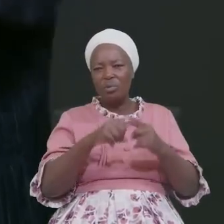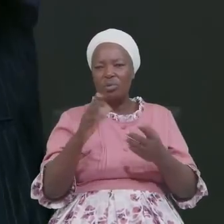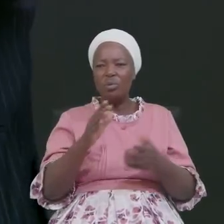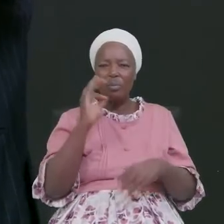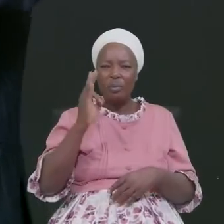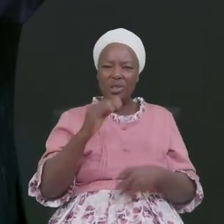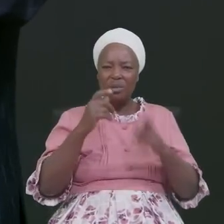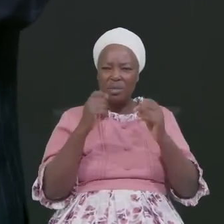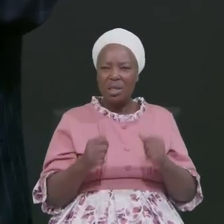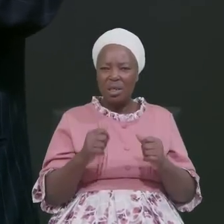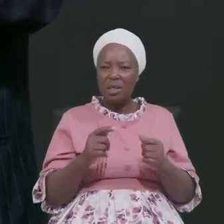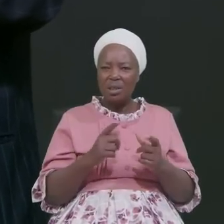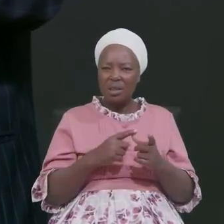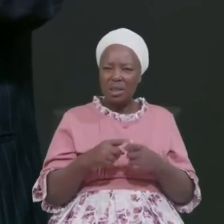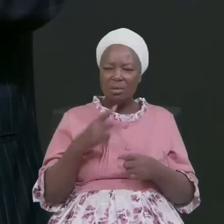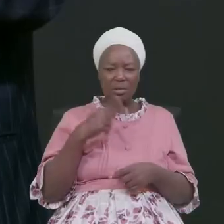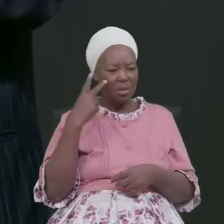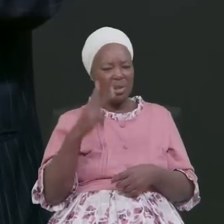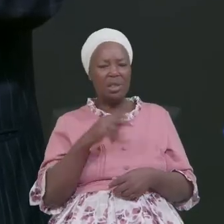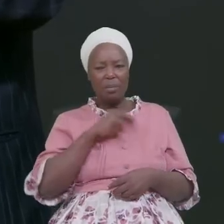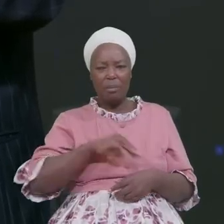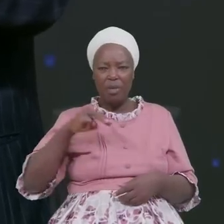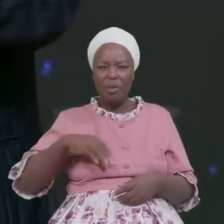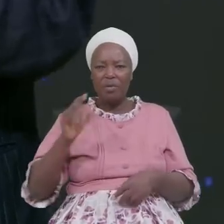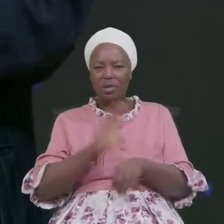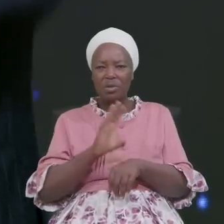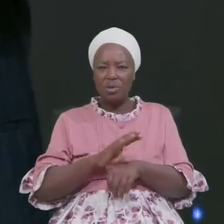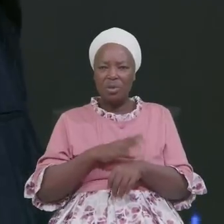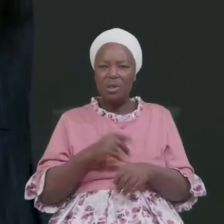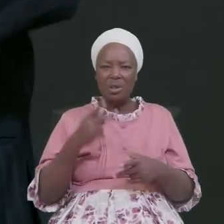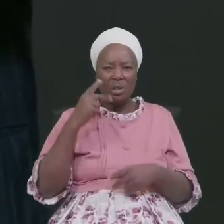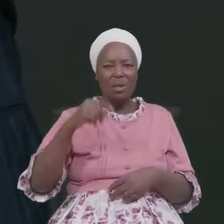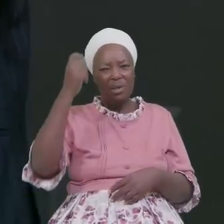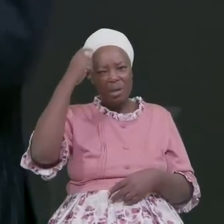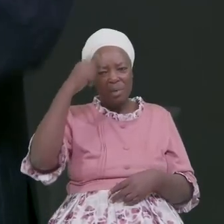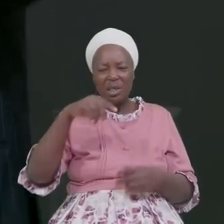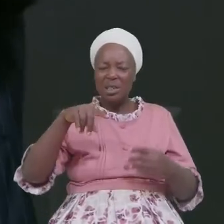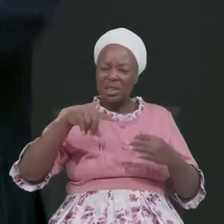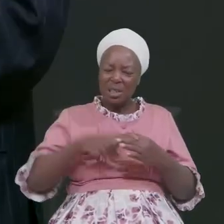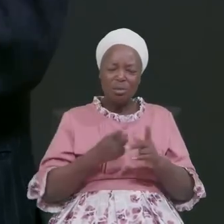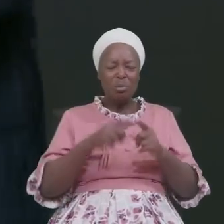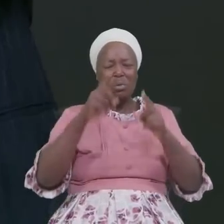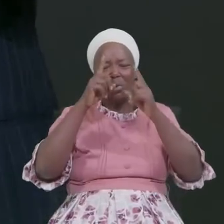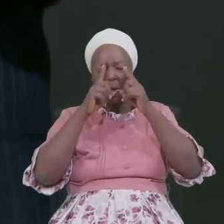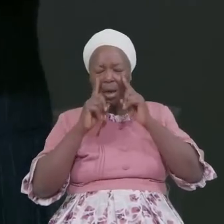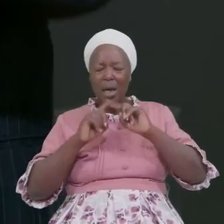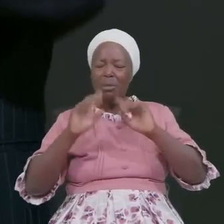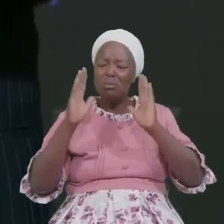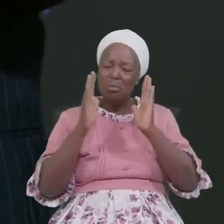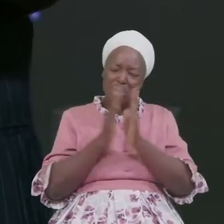at the Bible, I could still see them. But in my mind's eye, they broke down, they were crying, they were weeping.